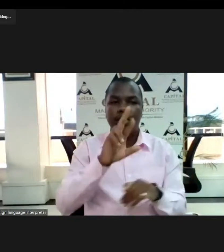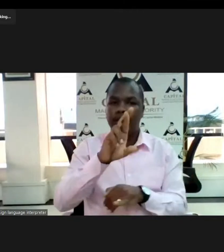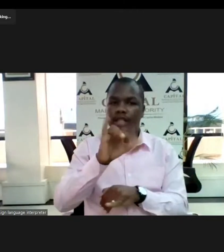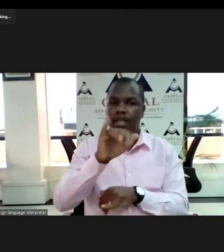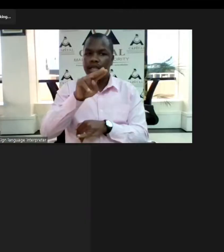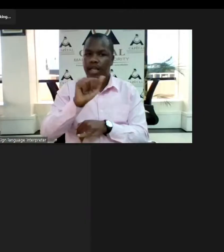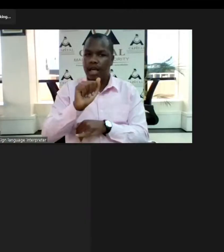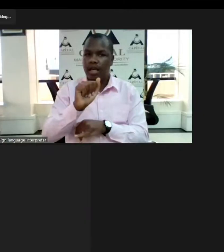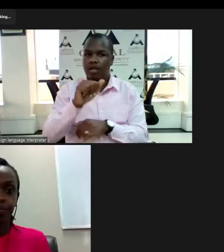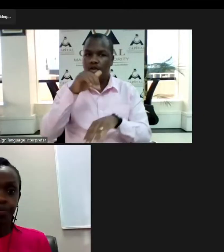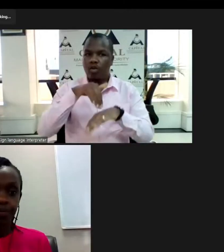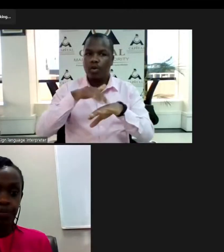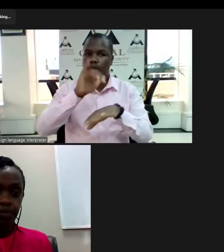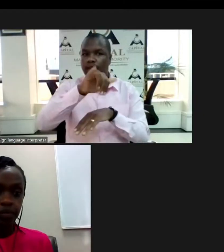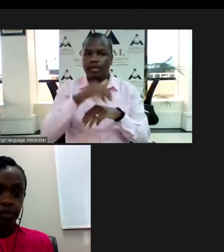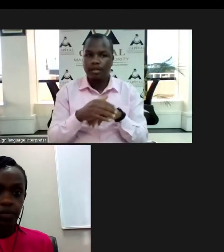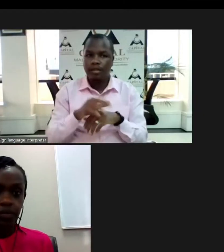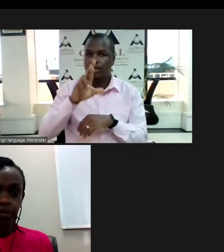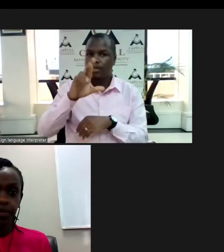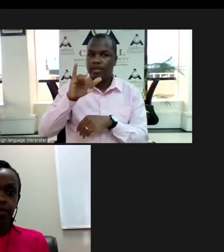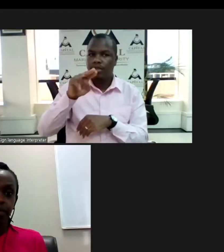to comment on that. Rina.